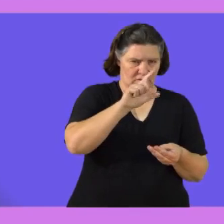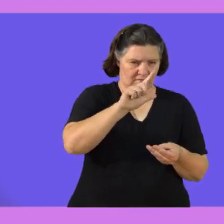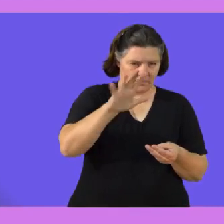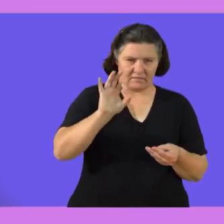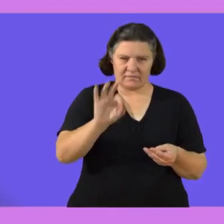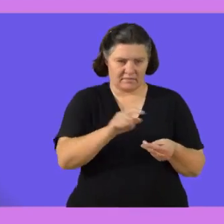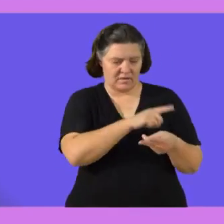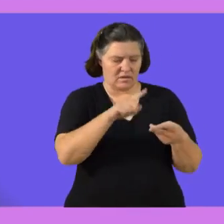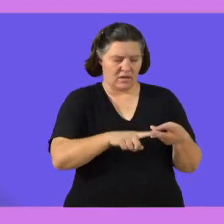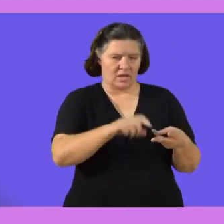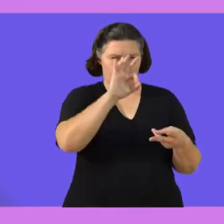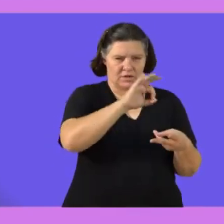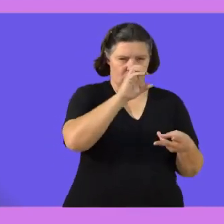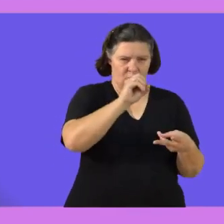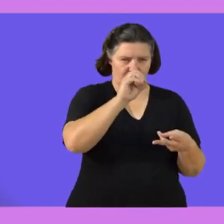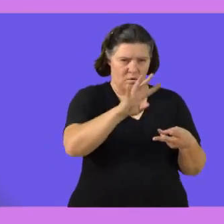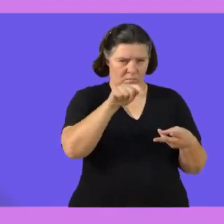45.075 plus